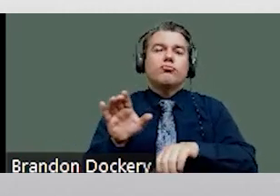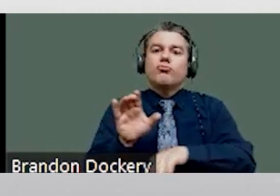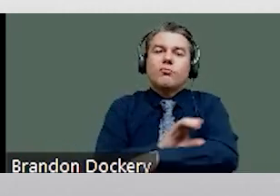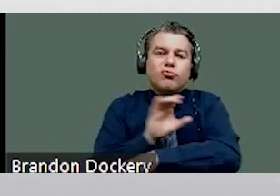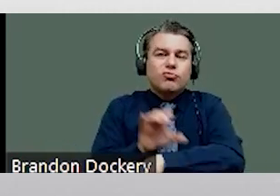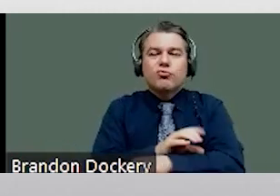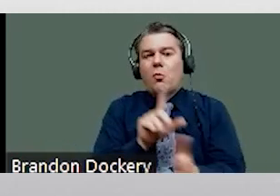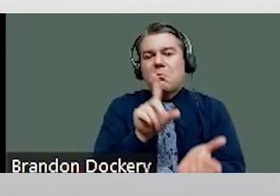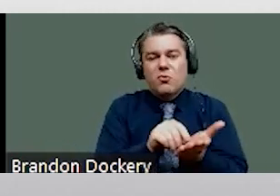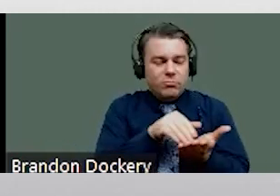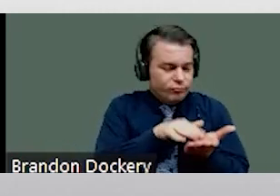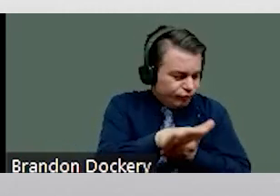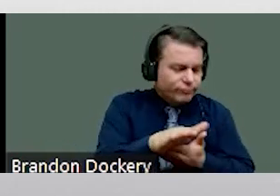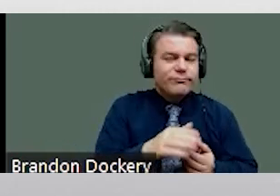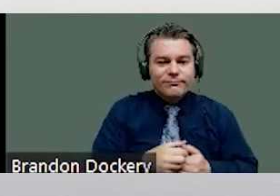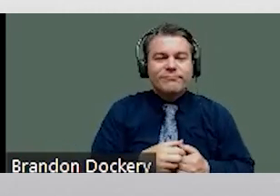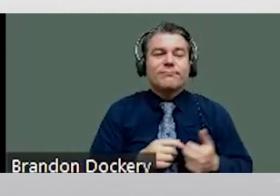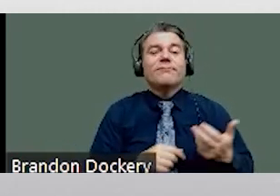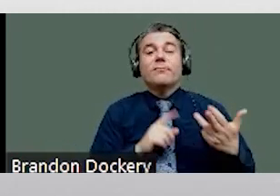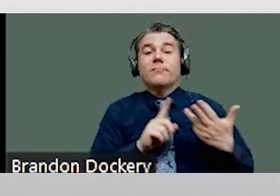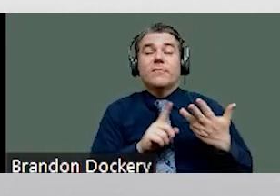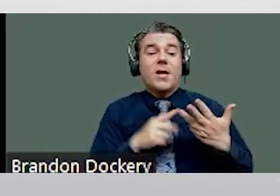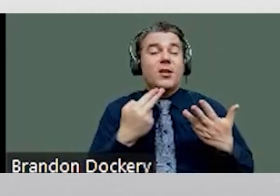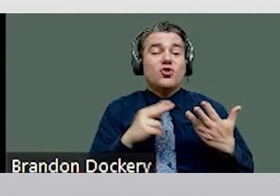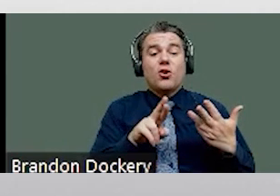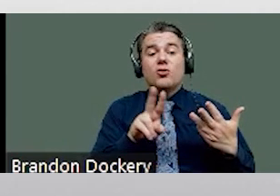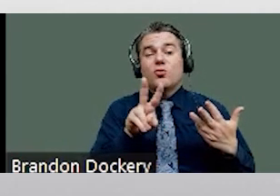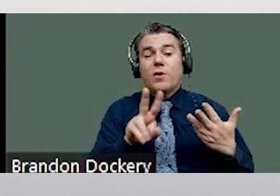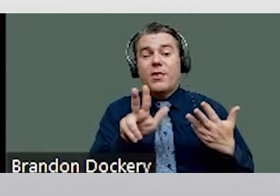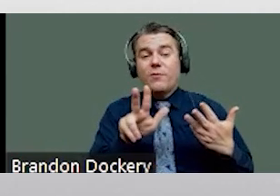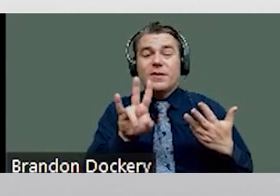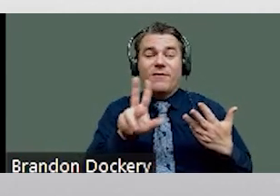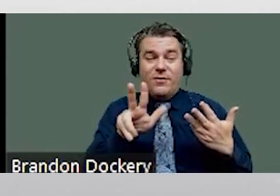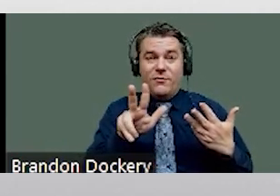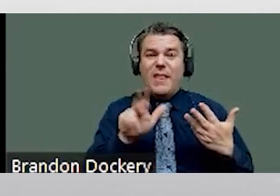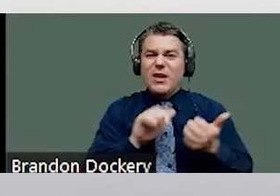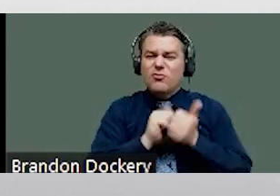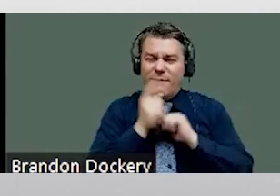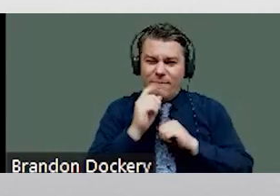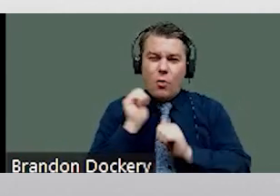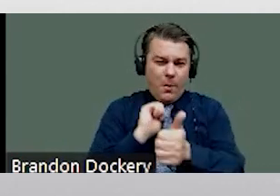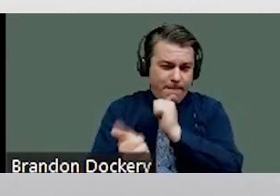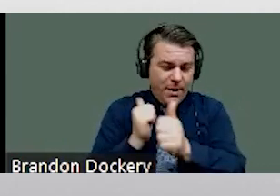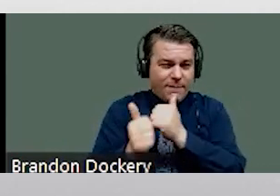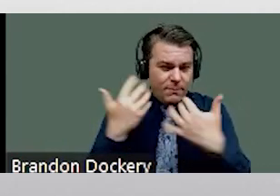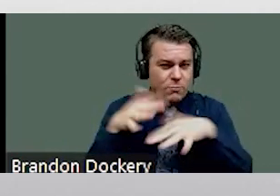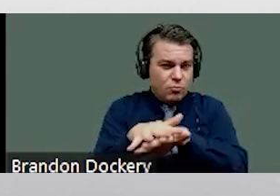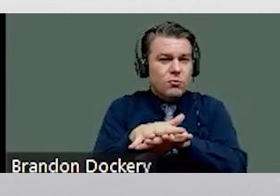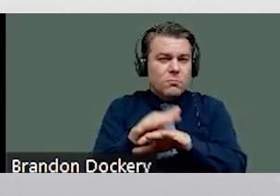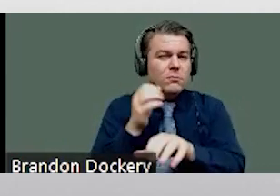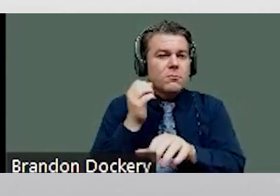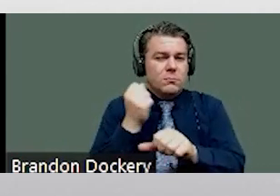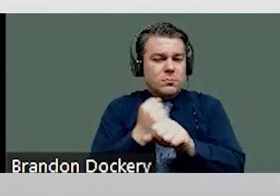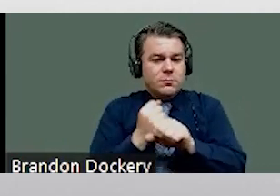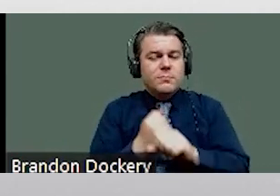or print it out for reference. For HR 2373, which is the Transformation to Competitive Integrated